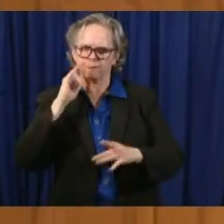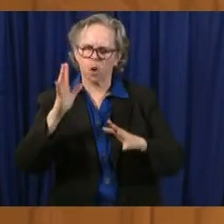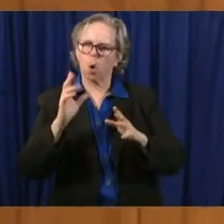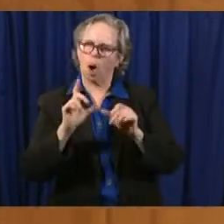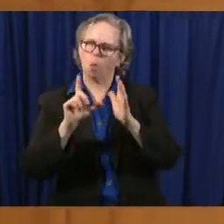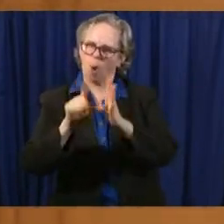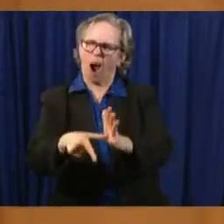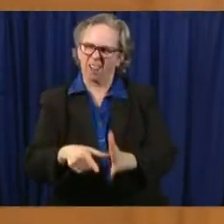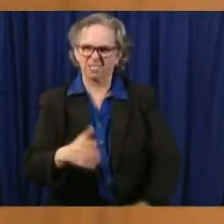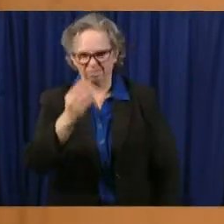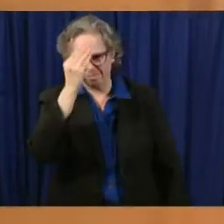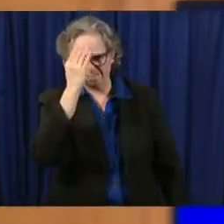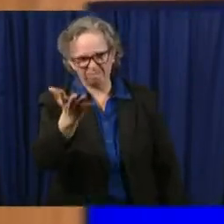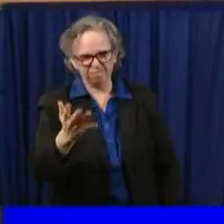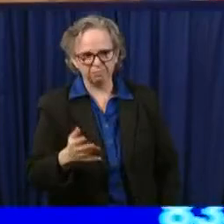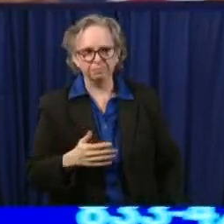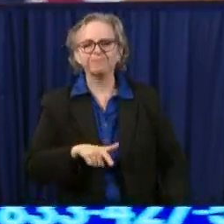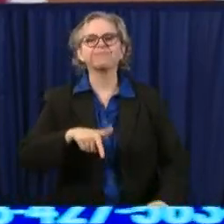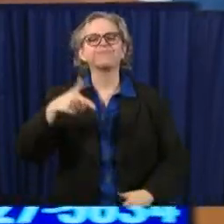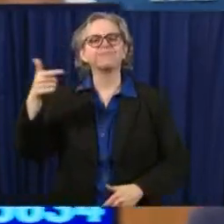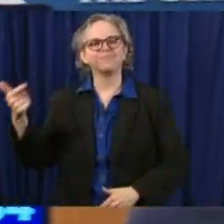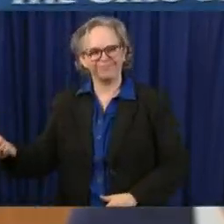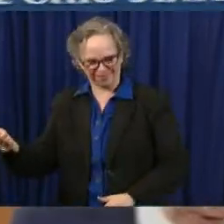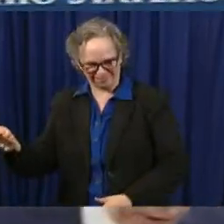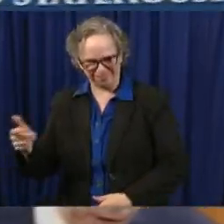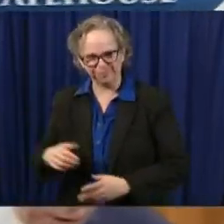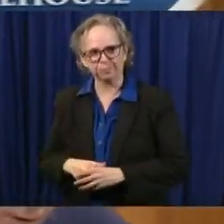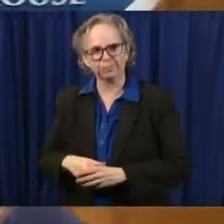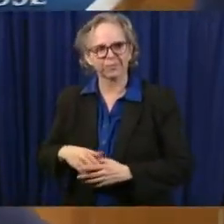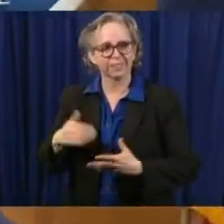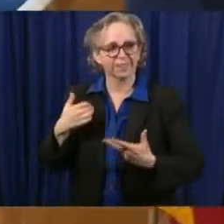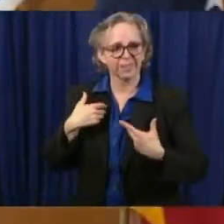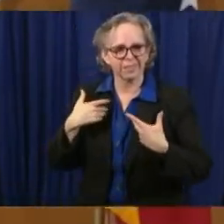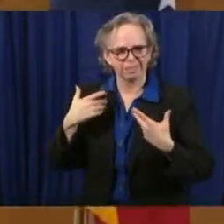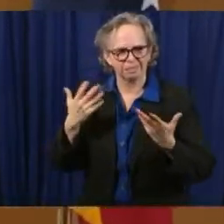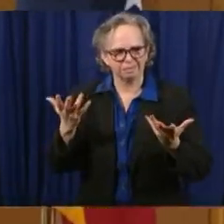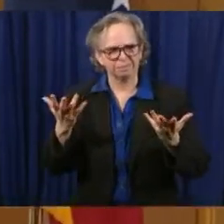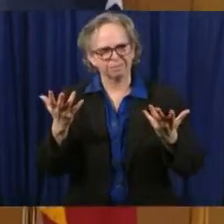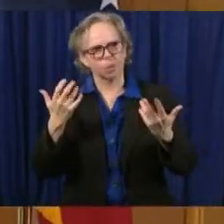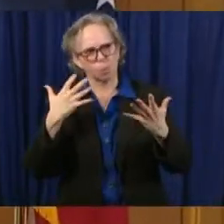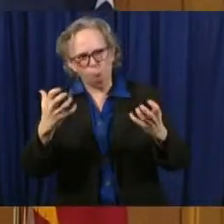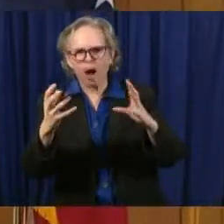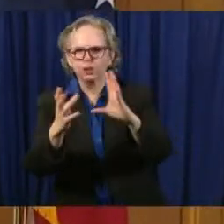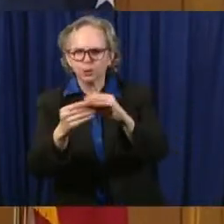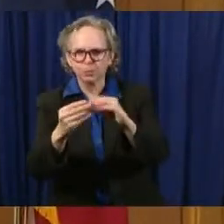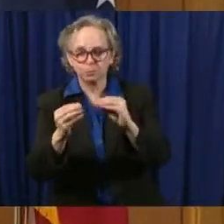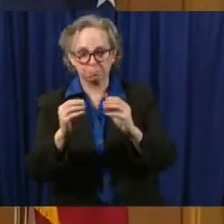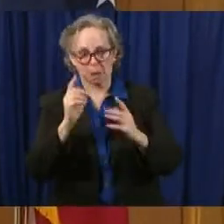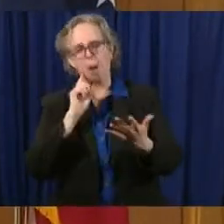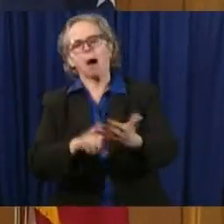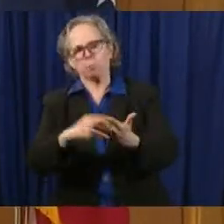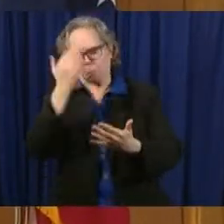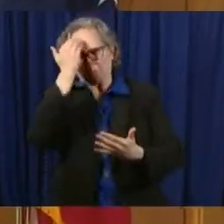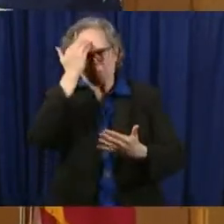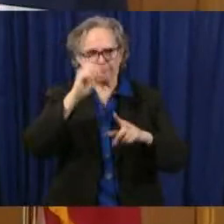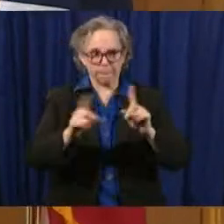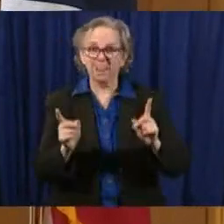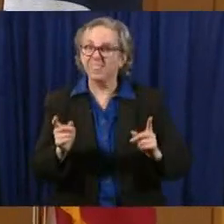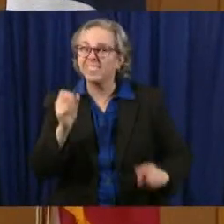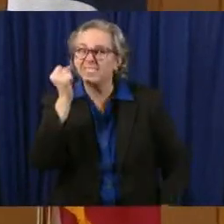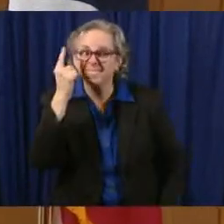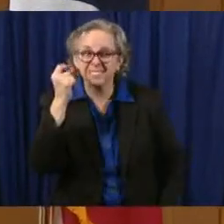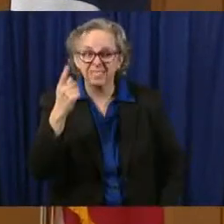add, Laura, and kind of state the obvious, but we rely to a great extent on